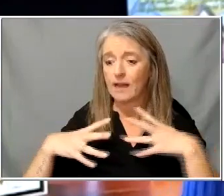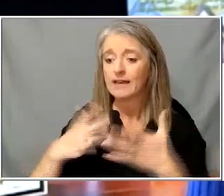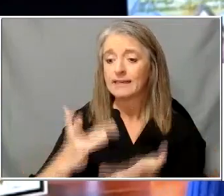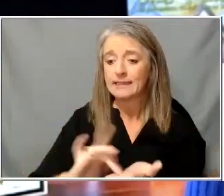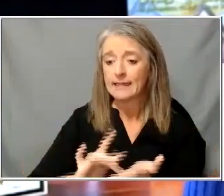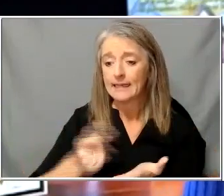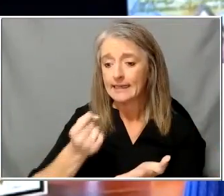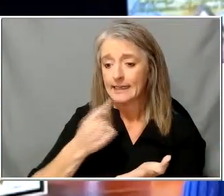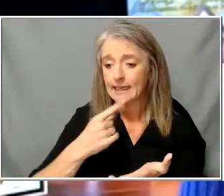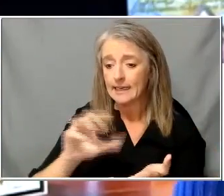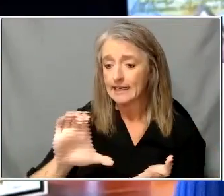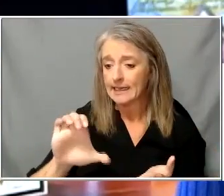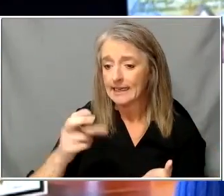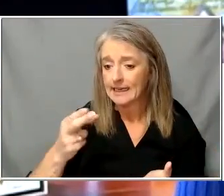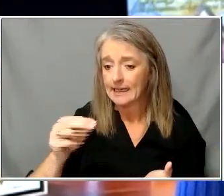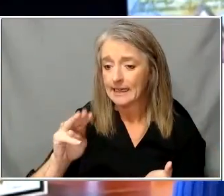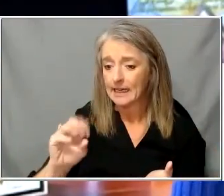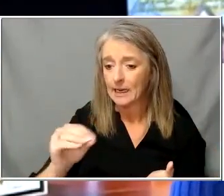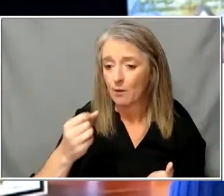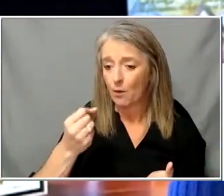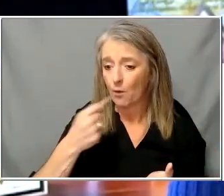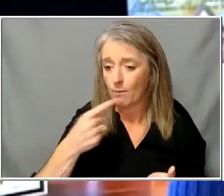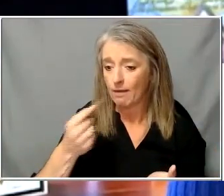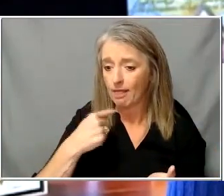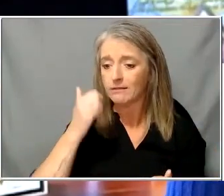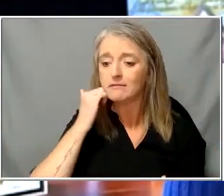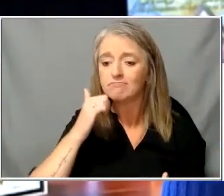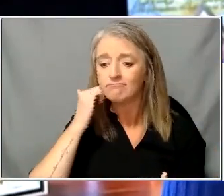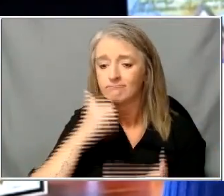pills, every day. And